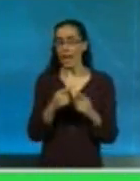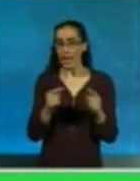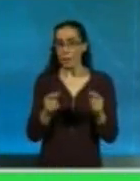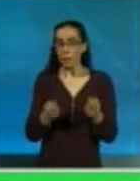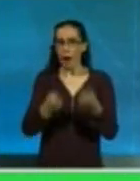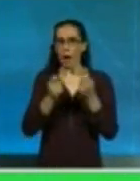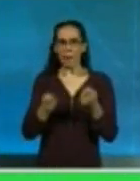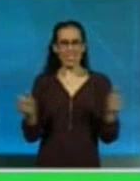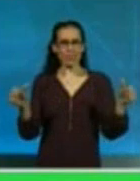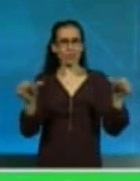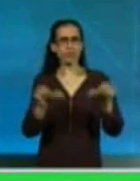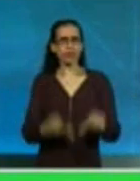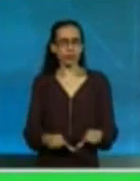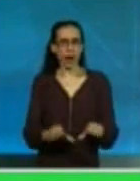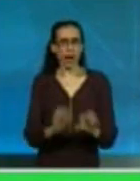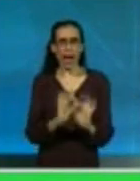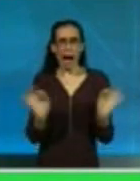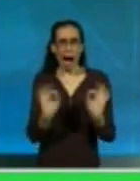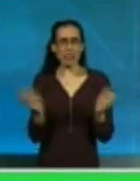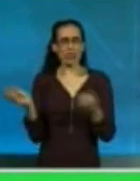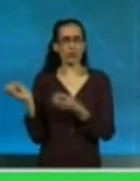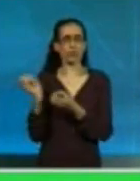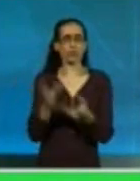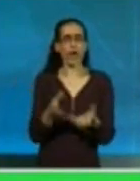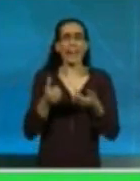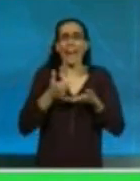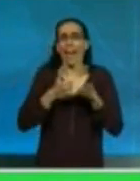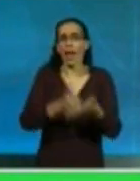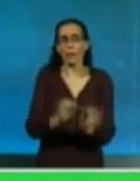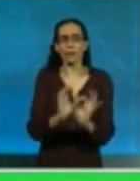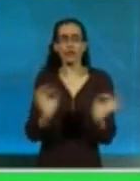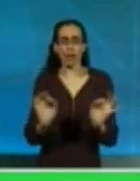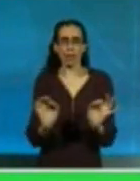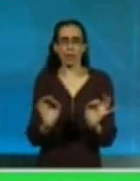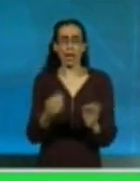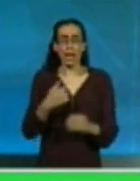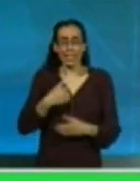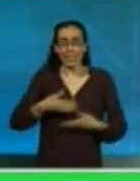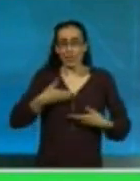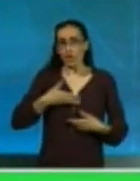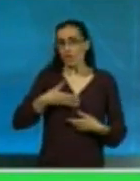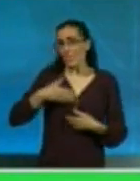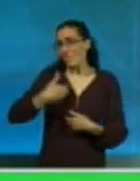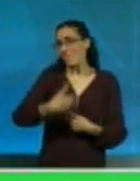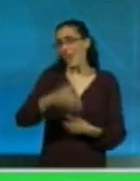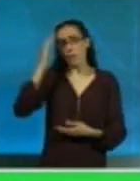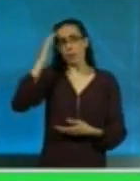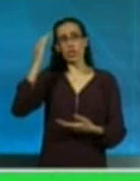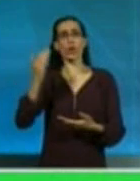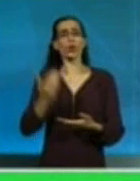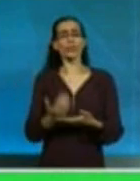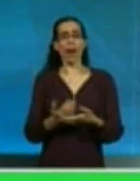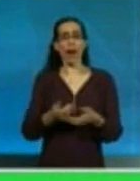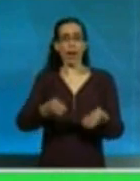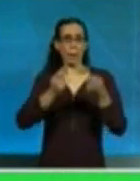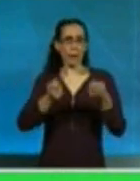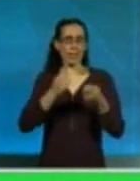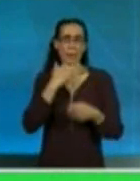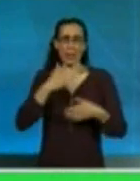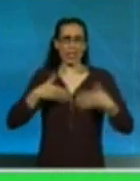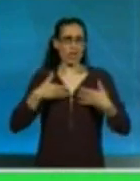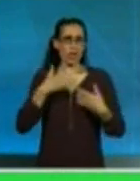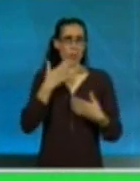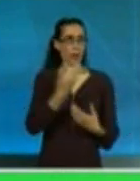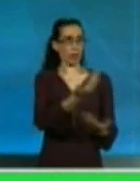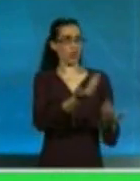tgħid aħna qatt ma ħadna xejn. U s-sigurtà irid nagħmilhom dejjem lill-Marsin. Mhux meta tiġi xi ras kbira, jew meta tkun